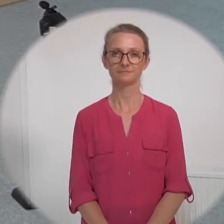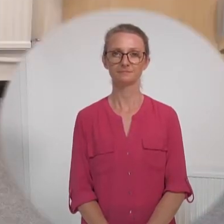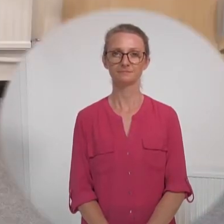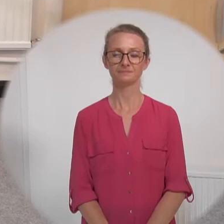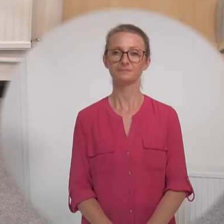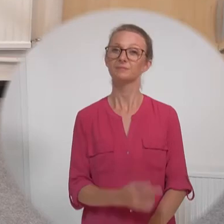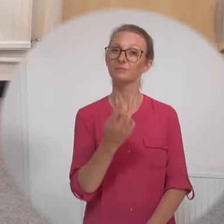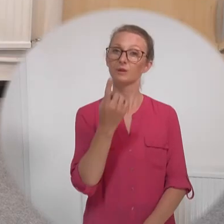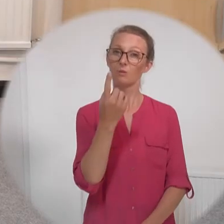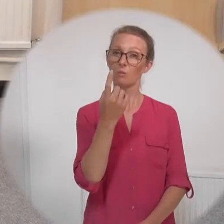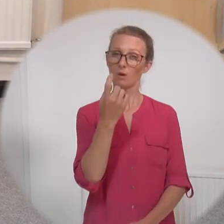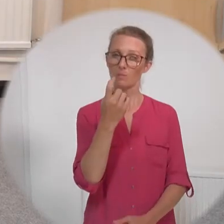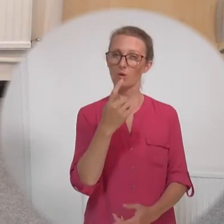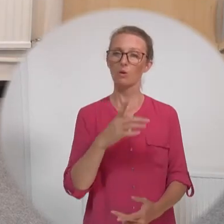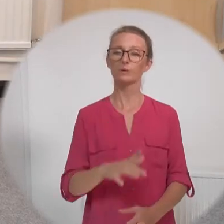One more of these.